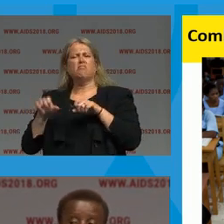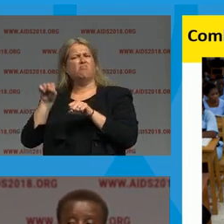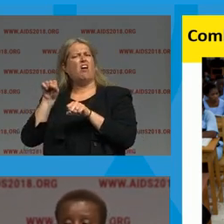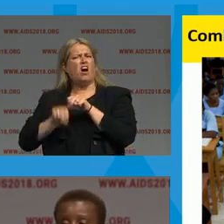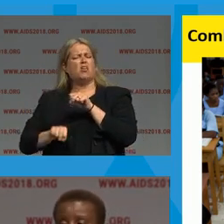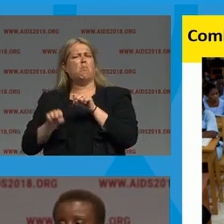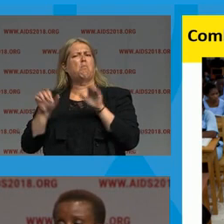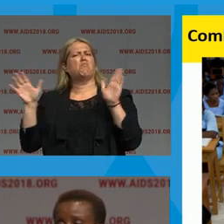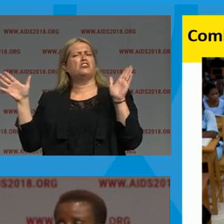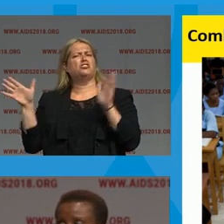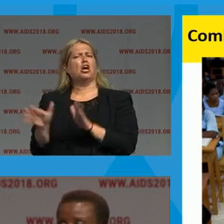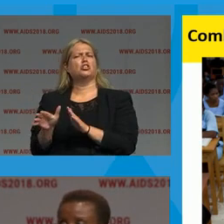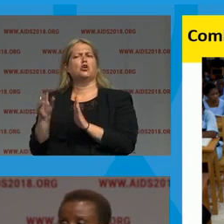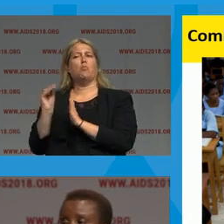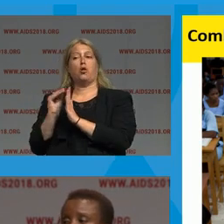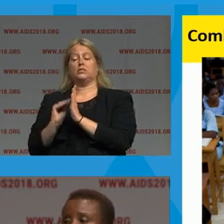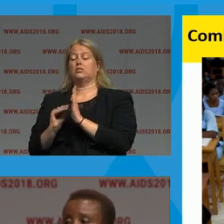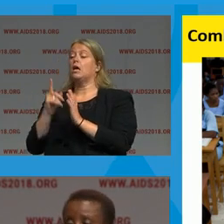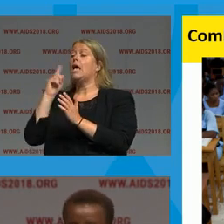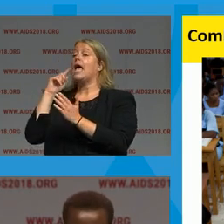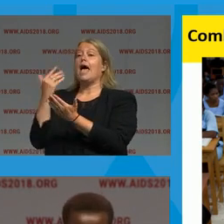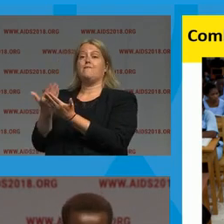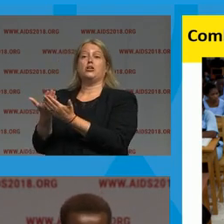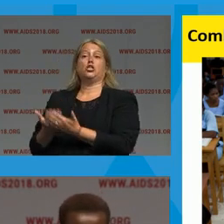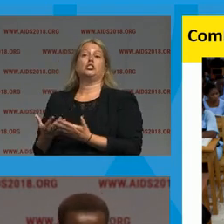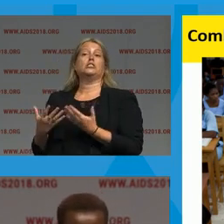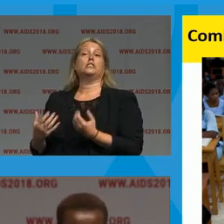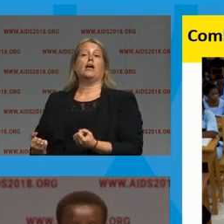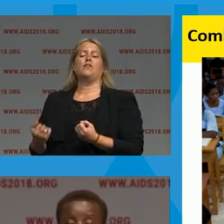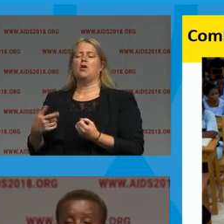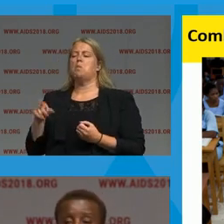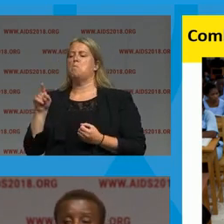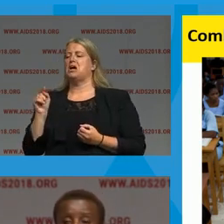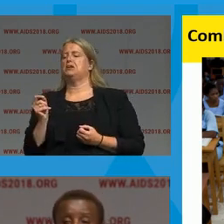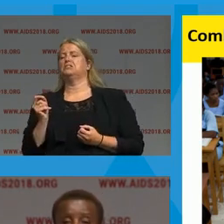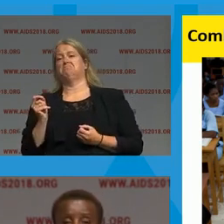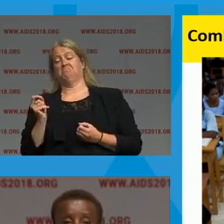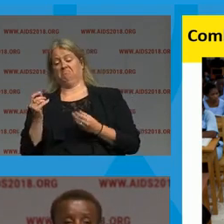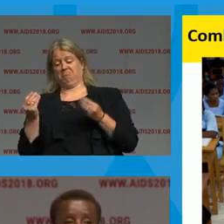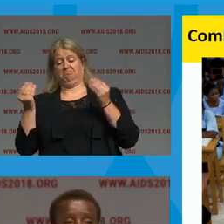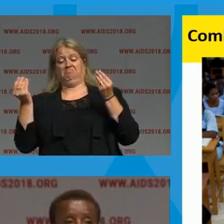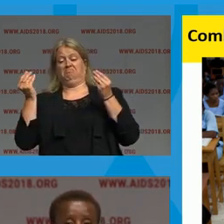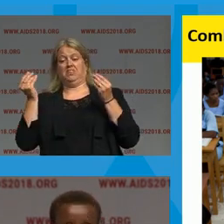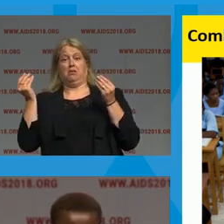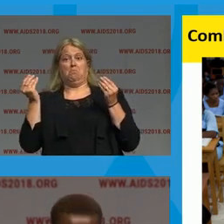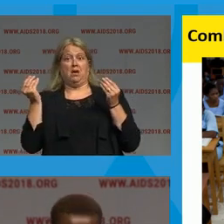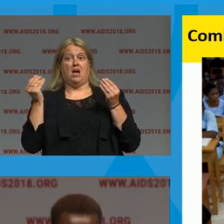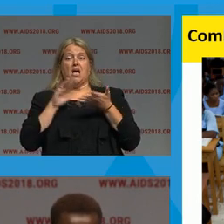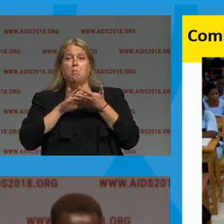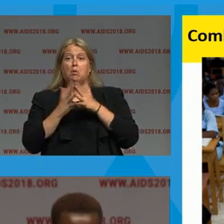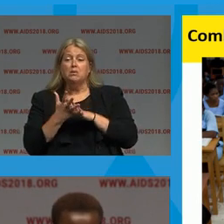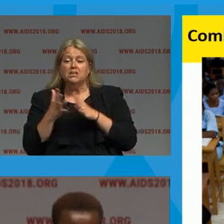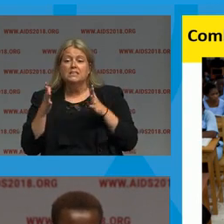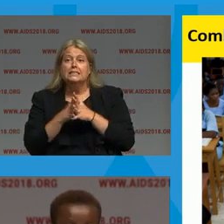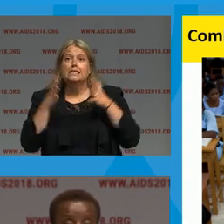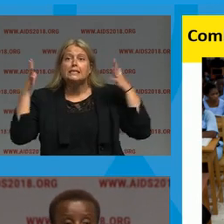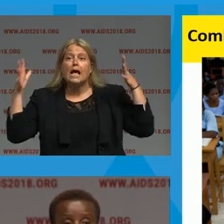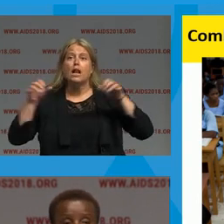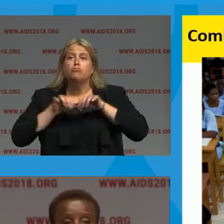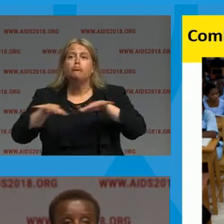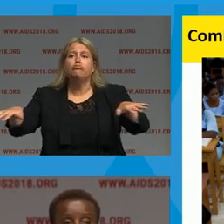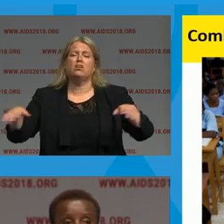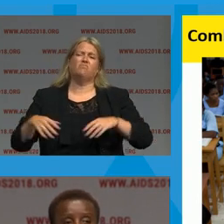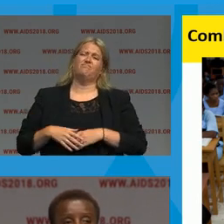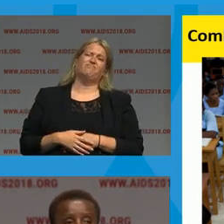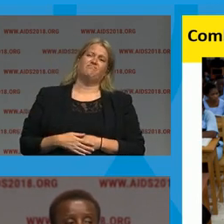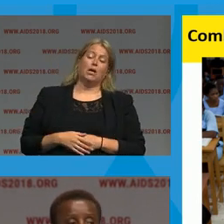is evidence for these interventions, but they have rarely and often not been implemented at scale, and neither have we put sufficient resources